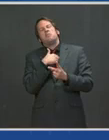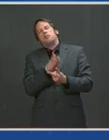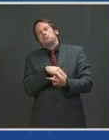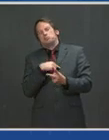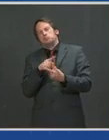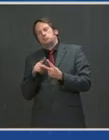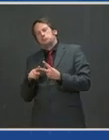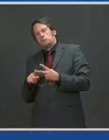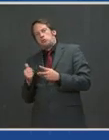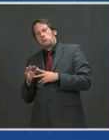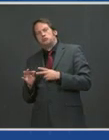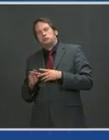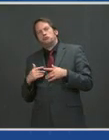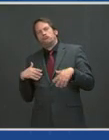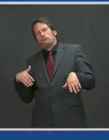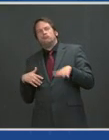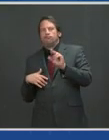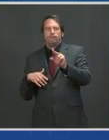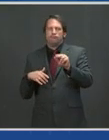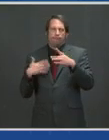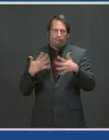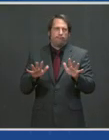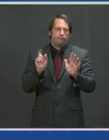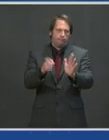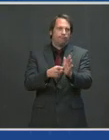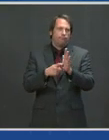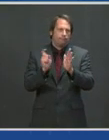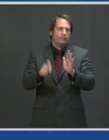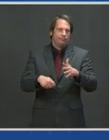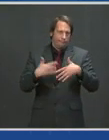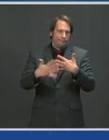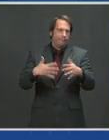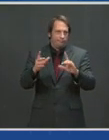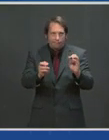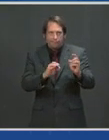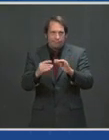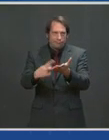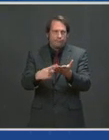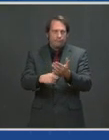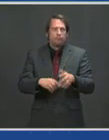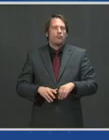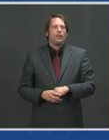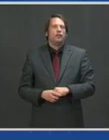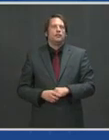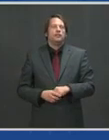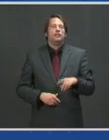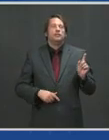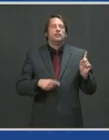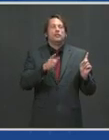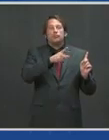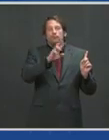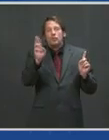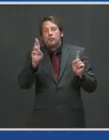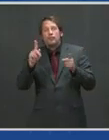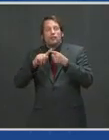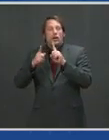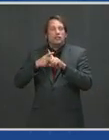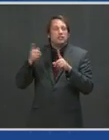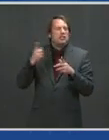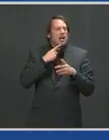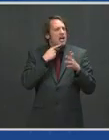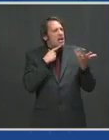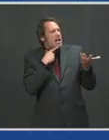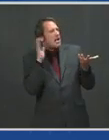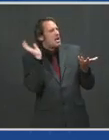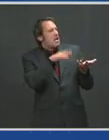plan, I've heard from my Republican friends say that many of them say it's too big.